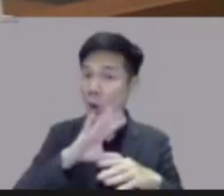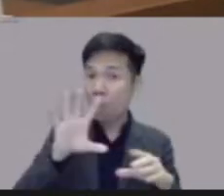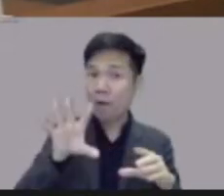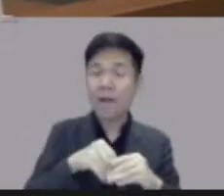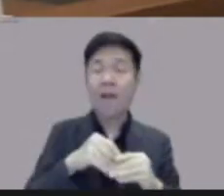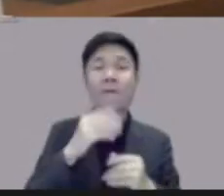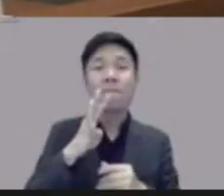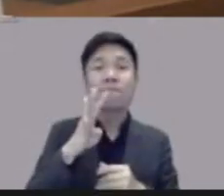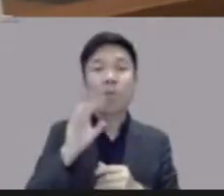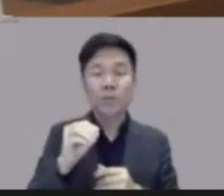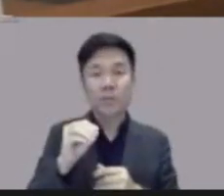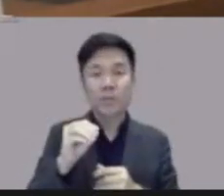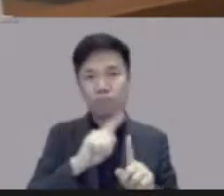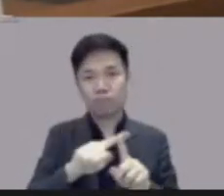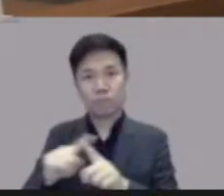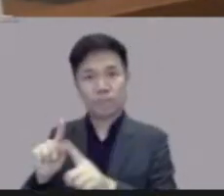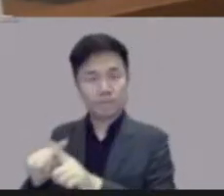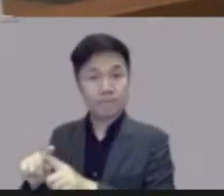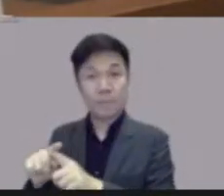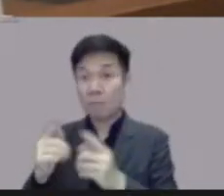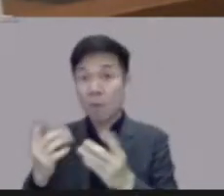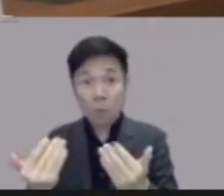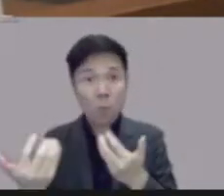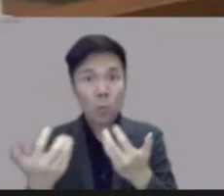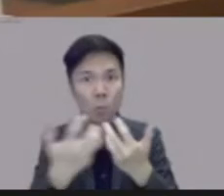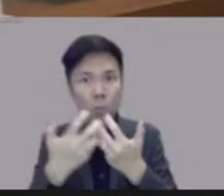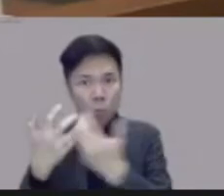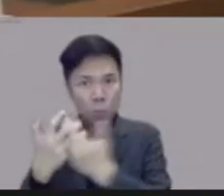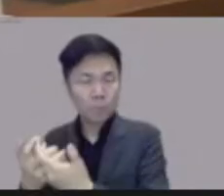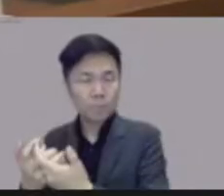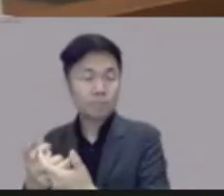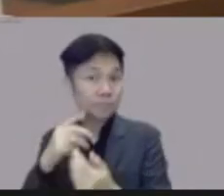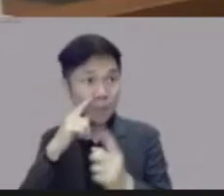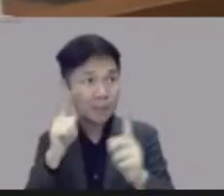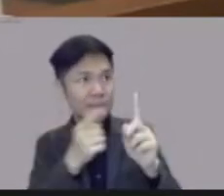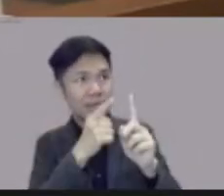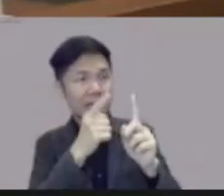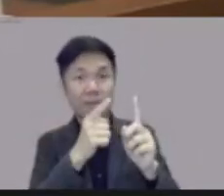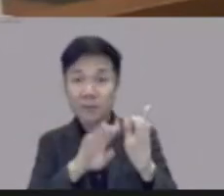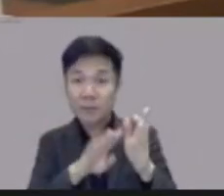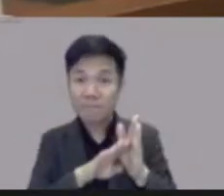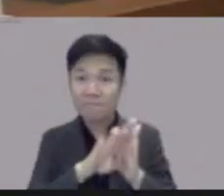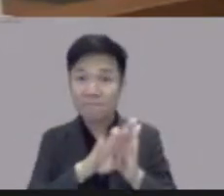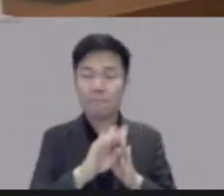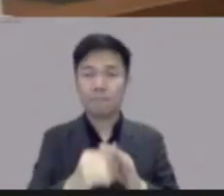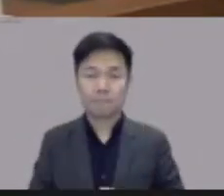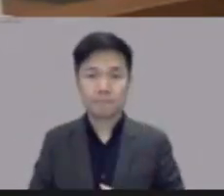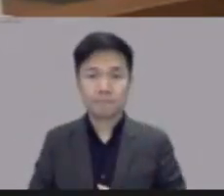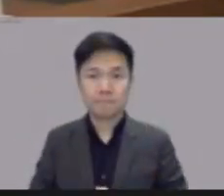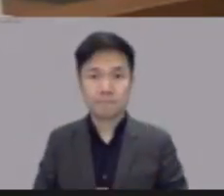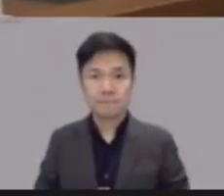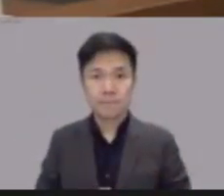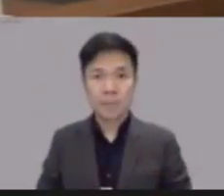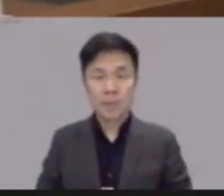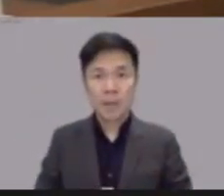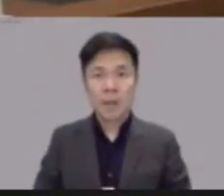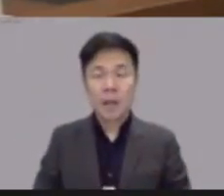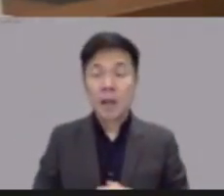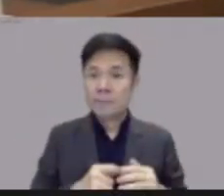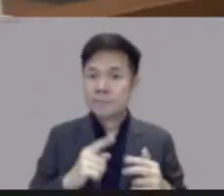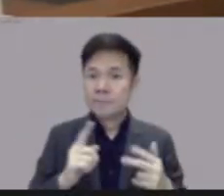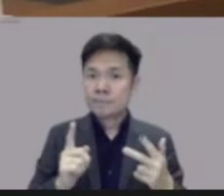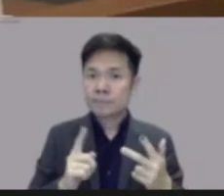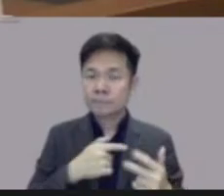adaptation with 30 more than 30 developed countries at the same time China has actively